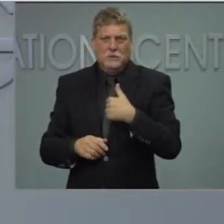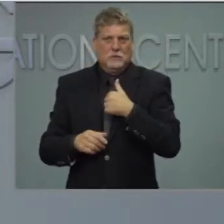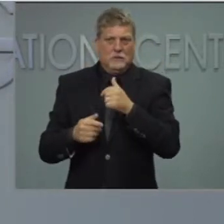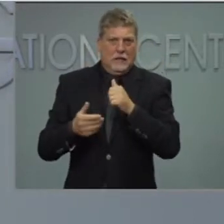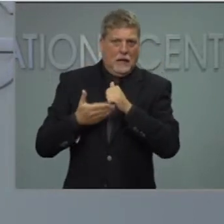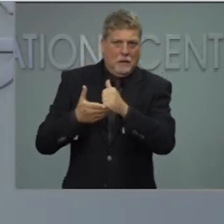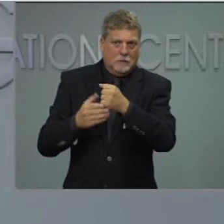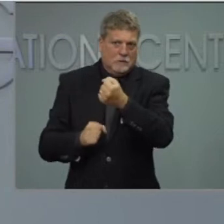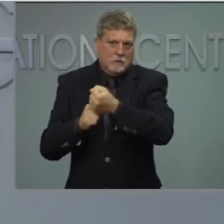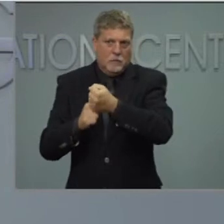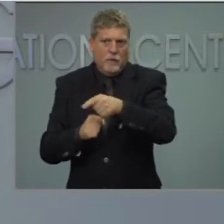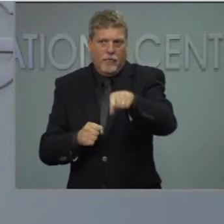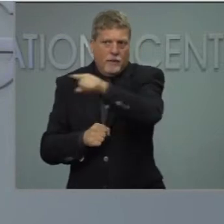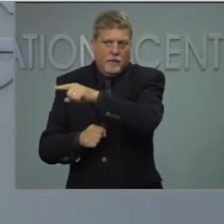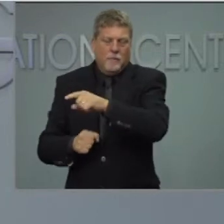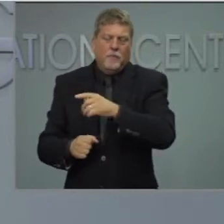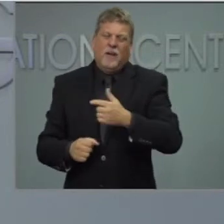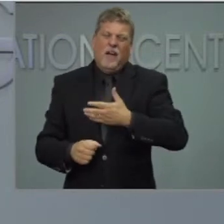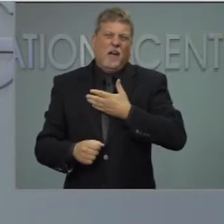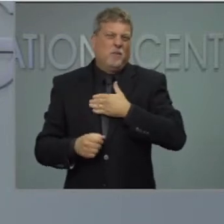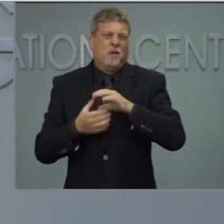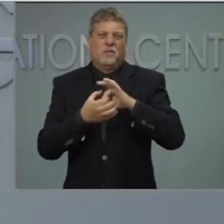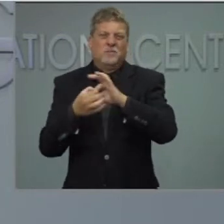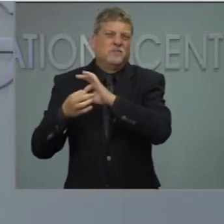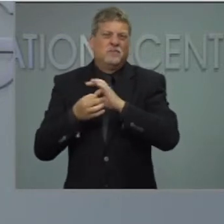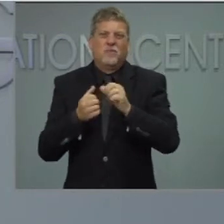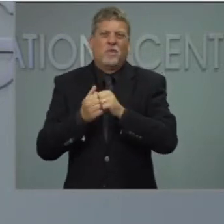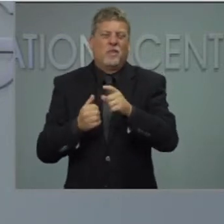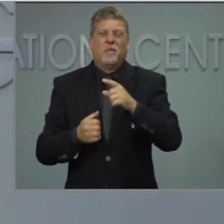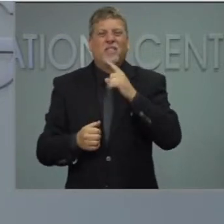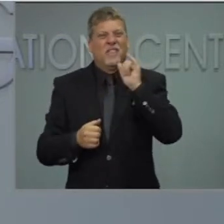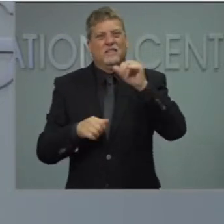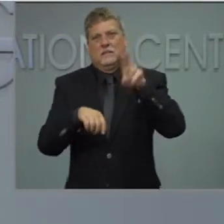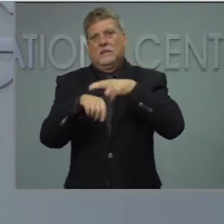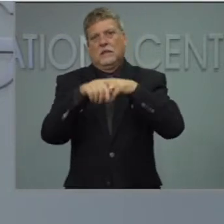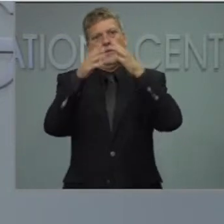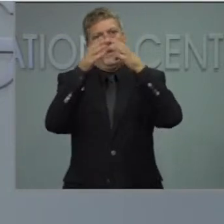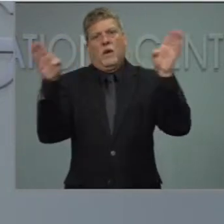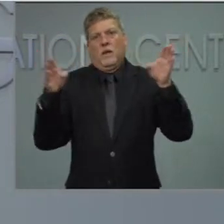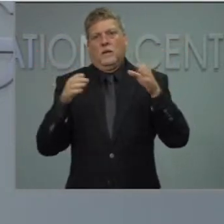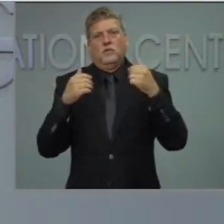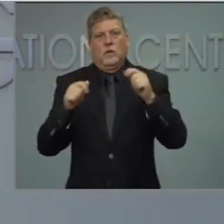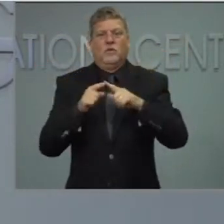those and happy to support. Again, that's, I think, a national effort that is going on right now. Thank you.